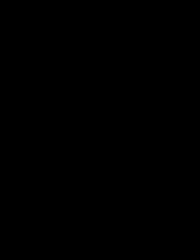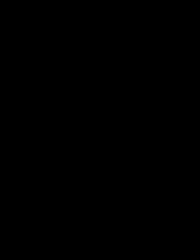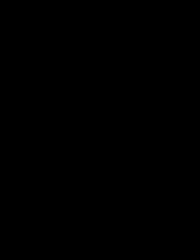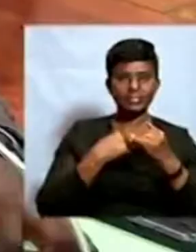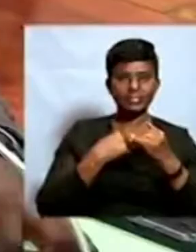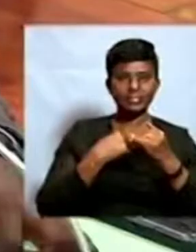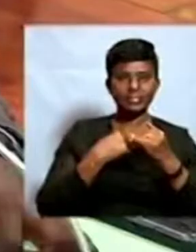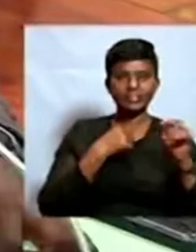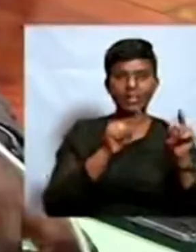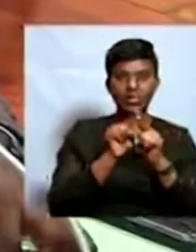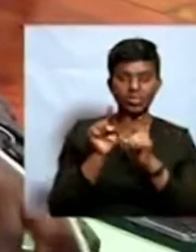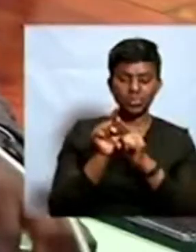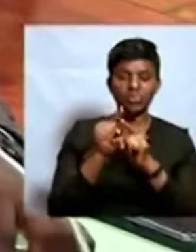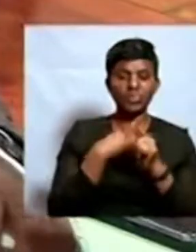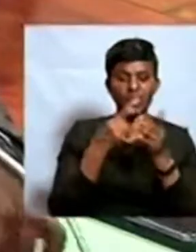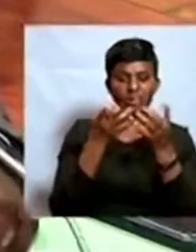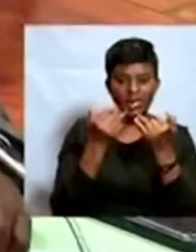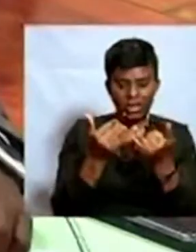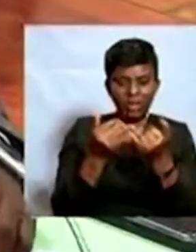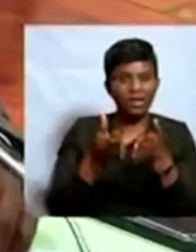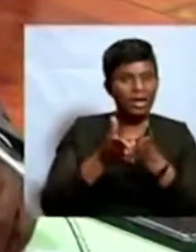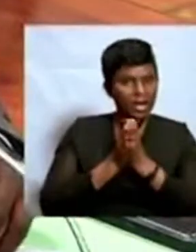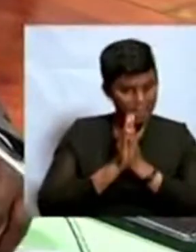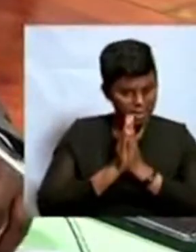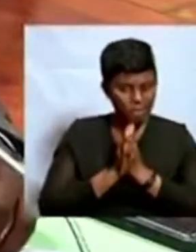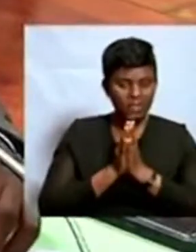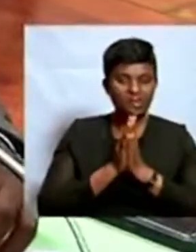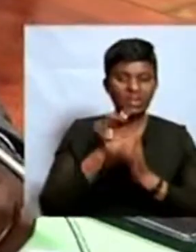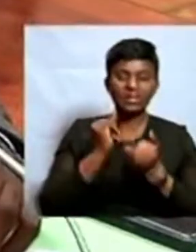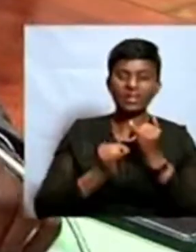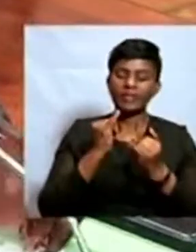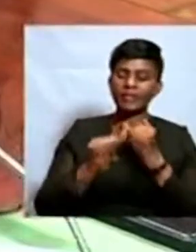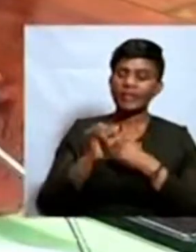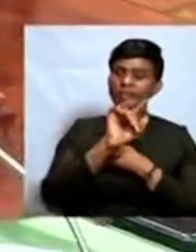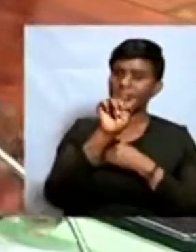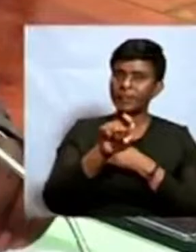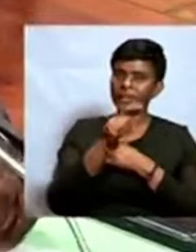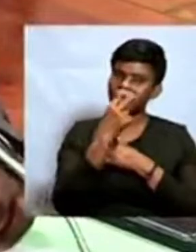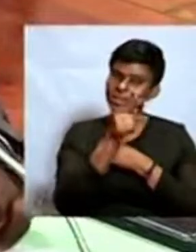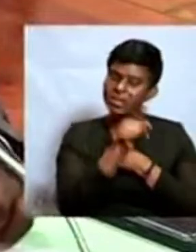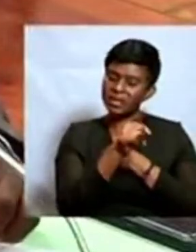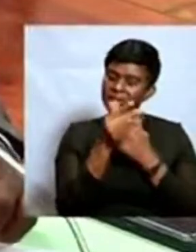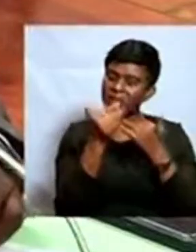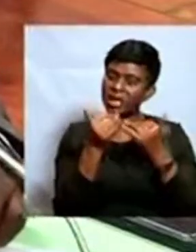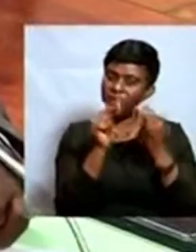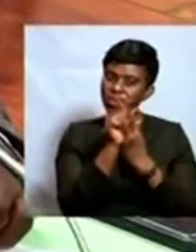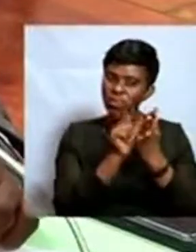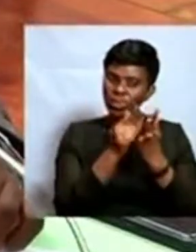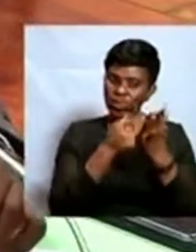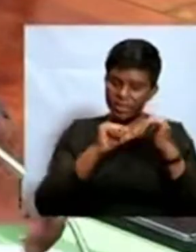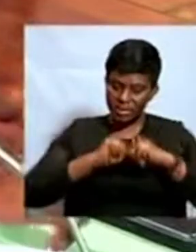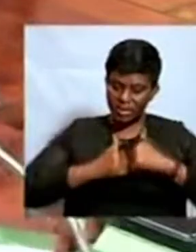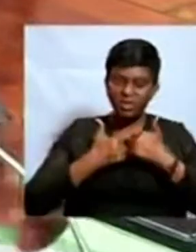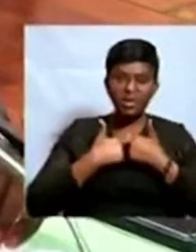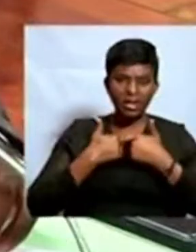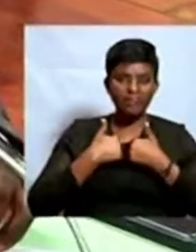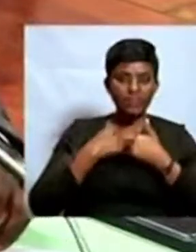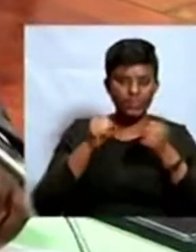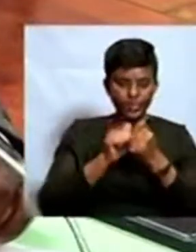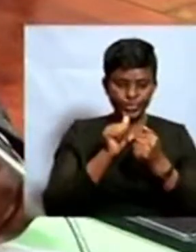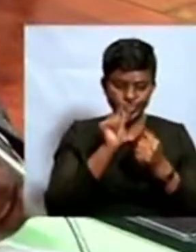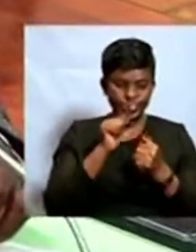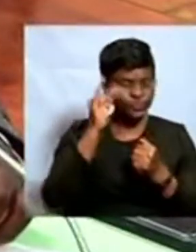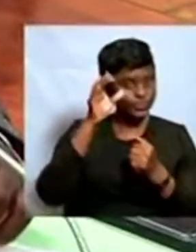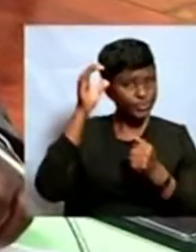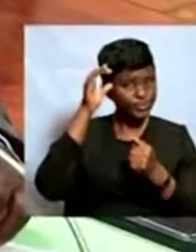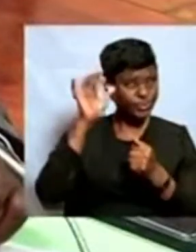You also wanted to ask a last question. Looking at the current laws that we have surrounding the